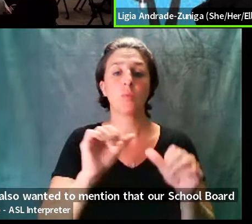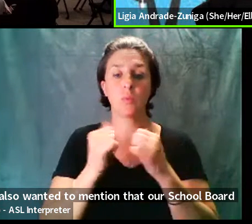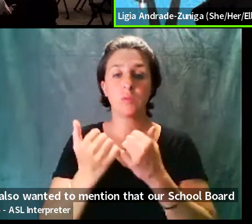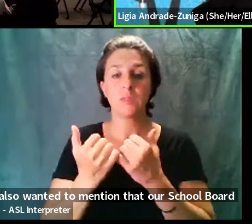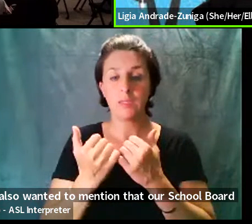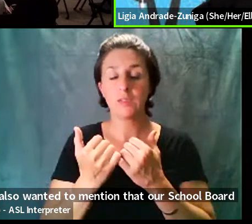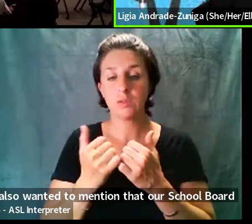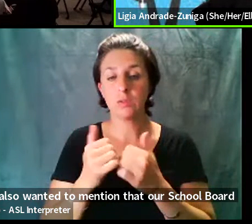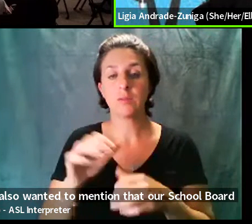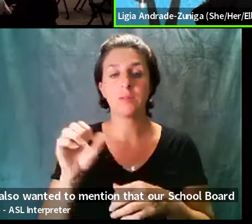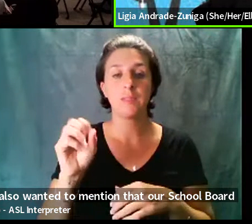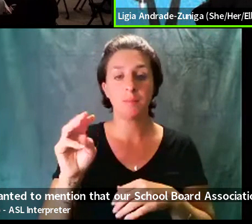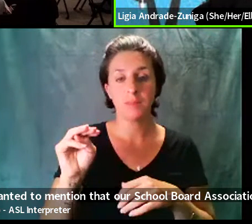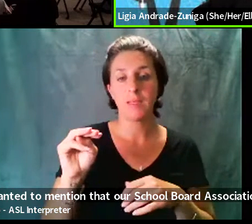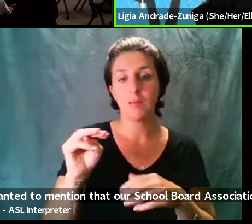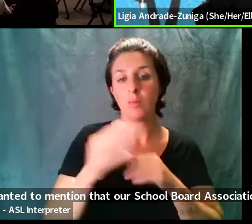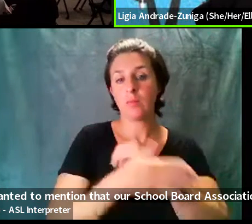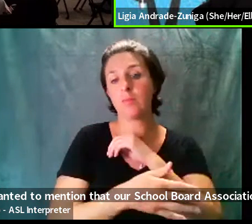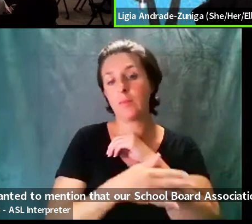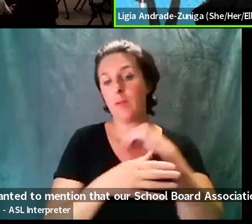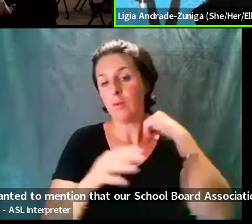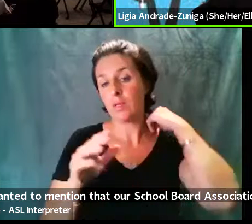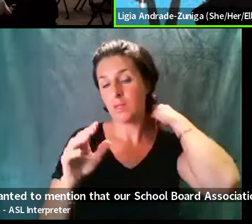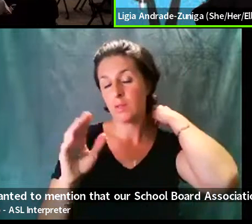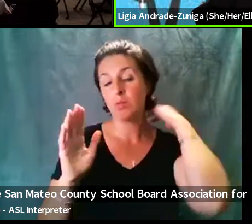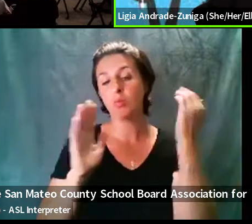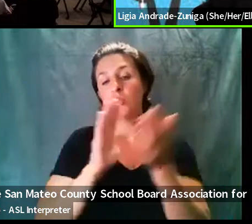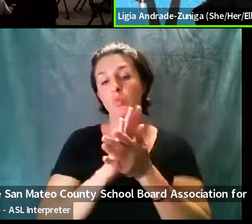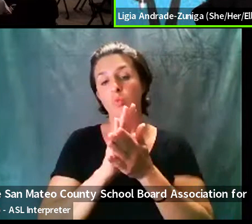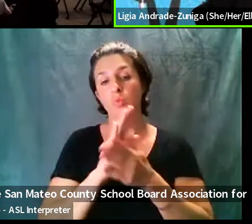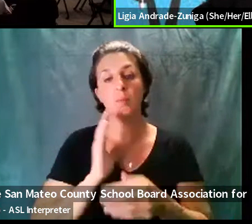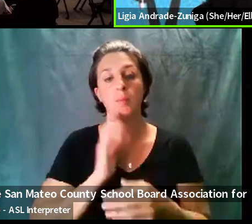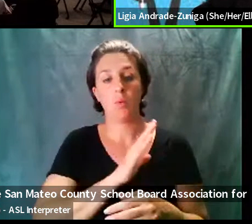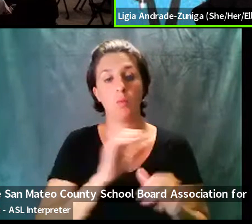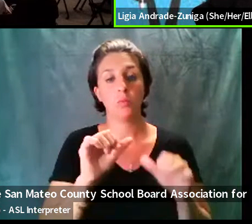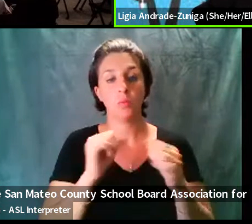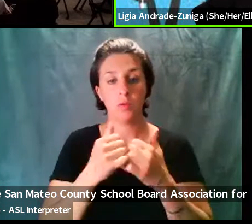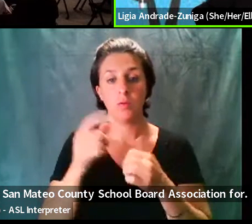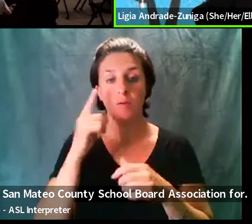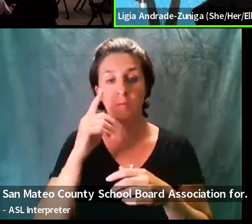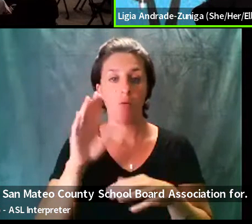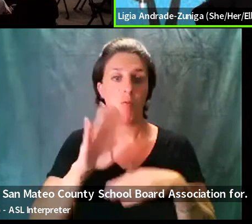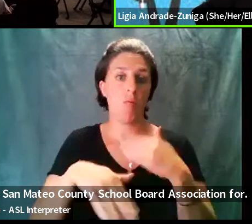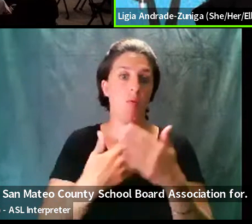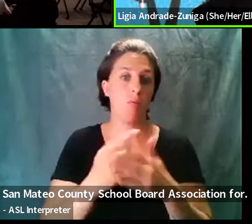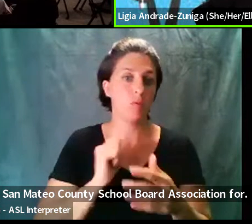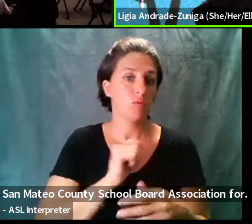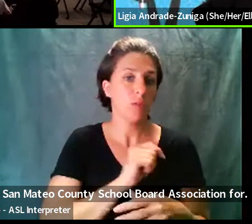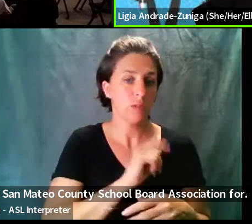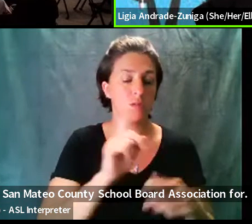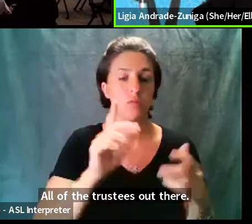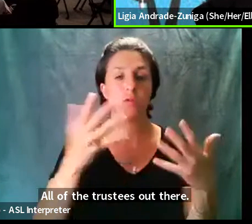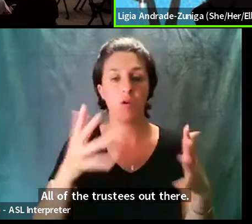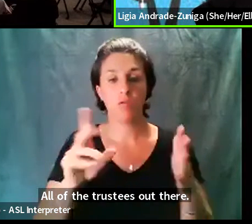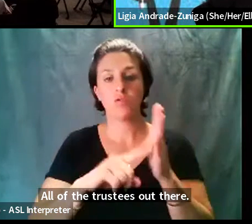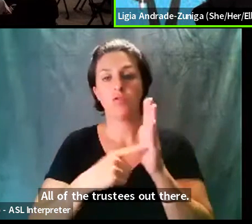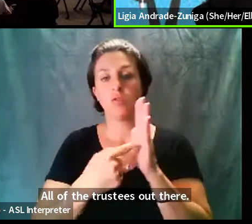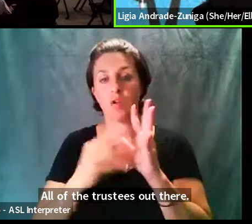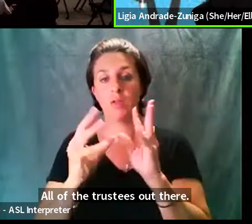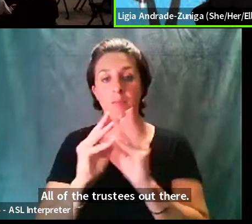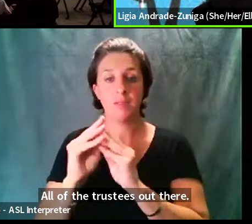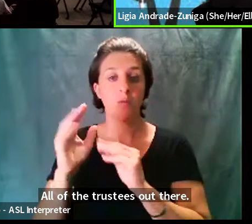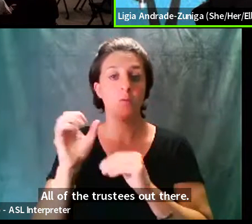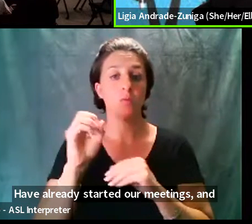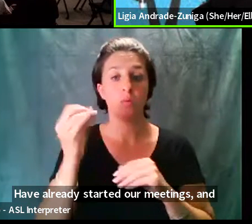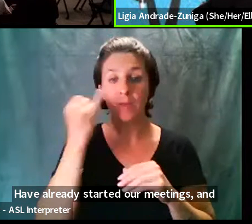Board Association, for all of the trustees out there, have already started our meetings. And so if people, want